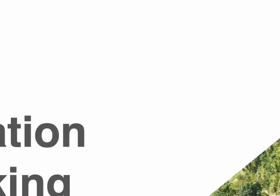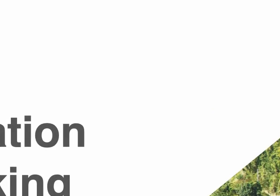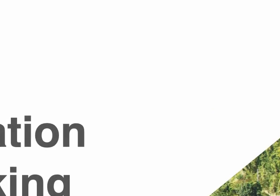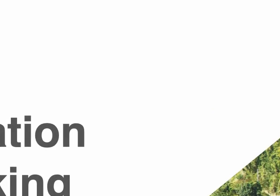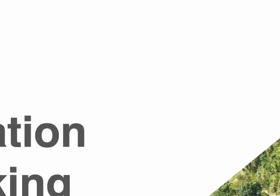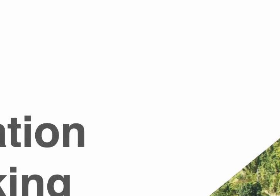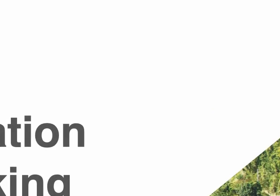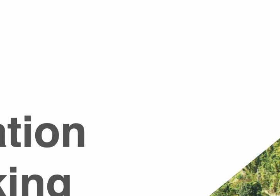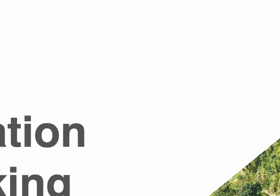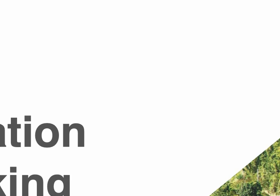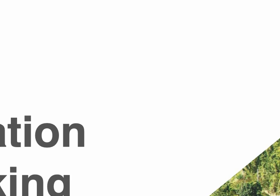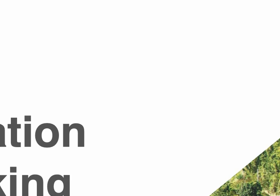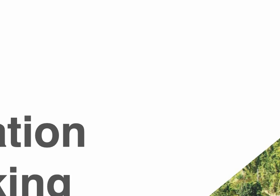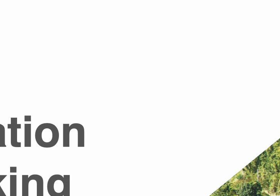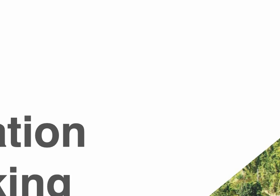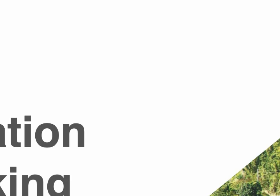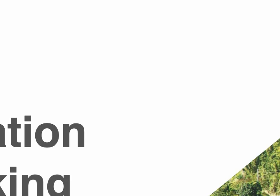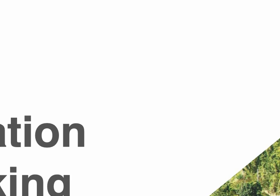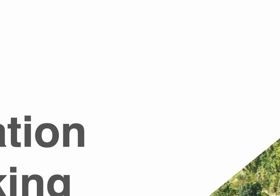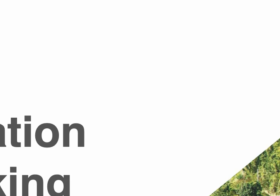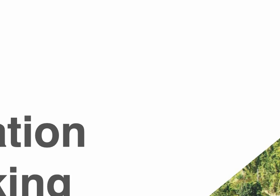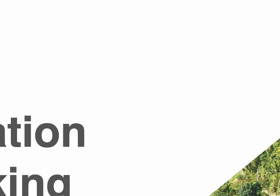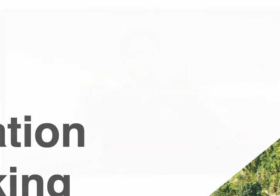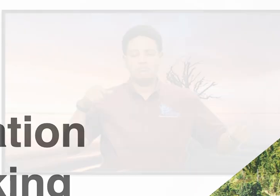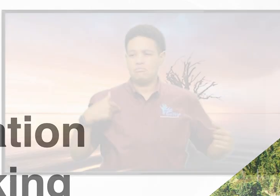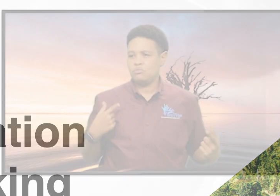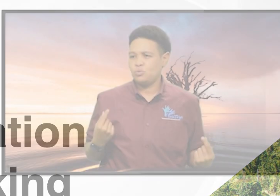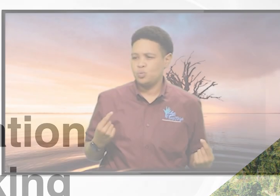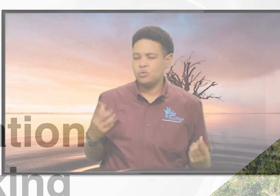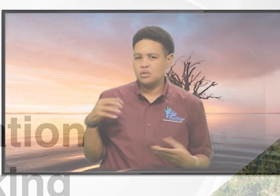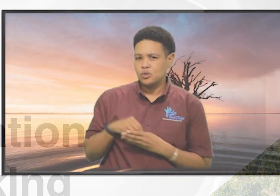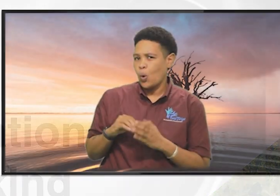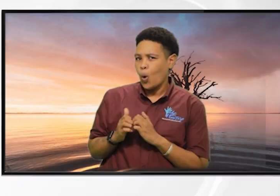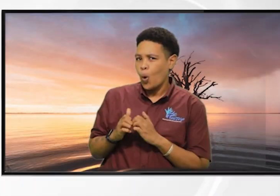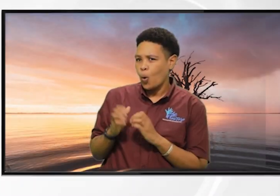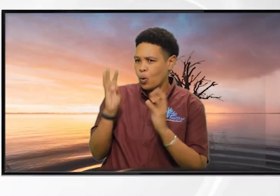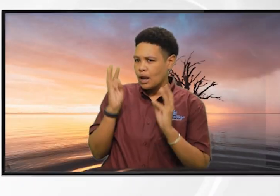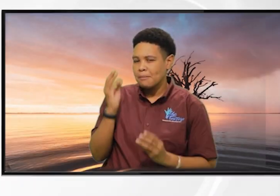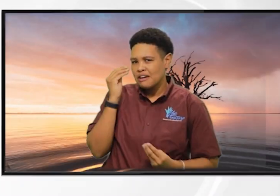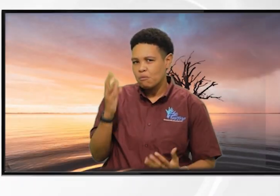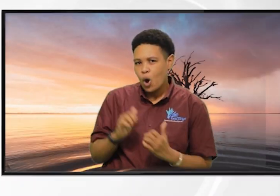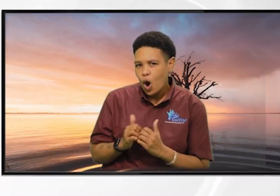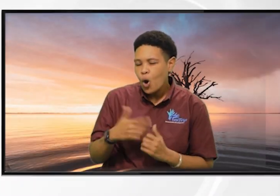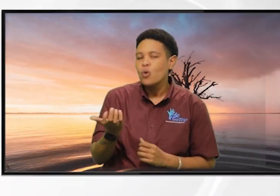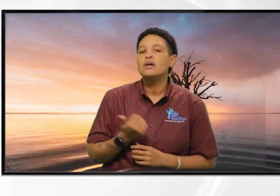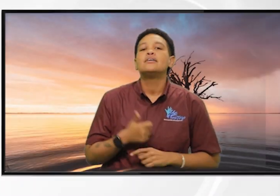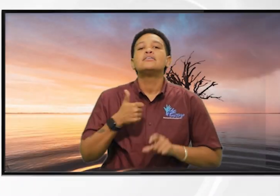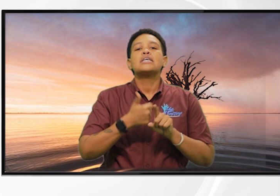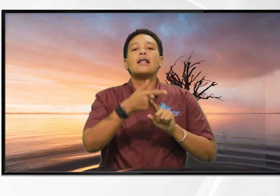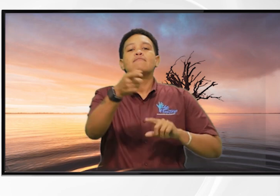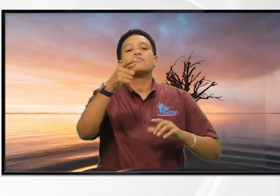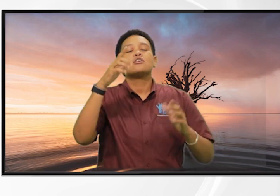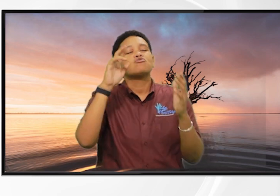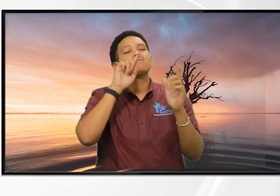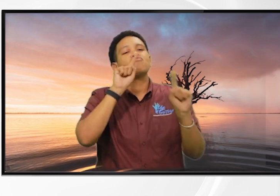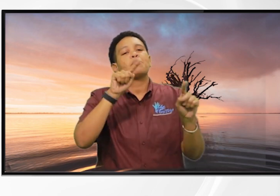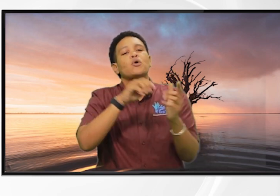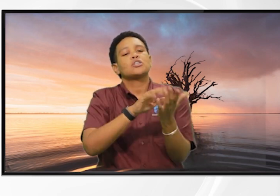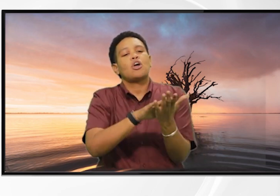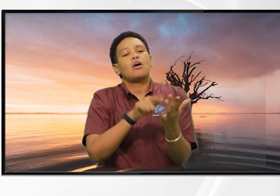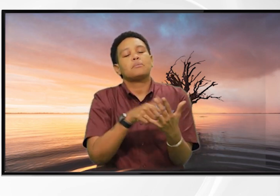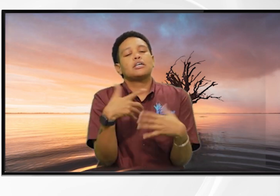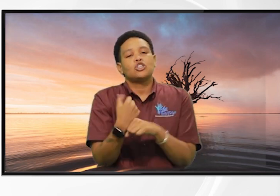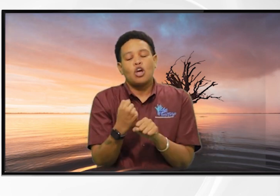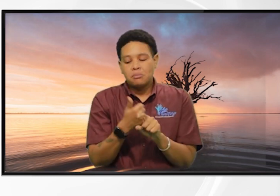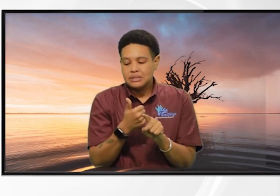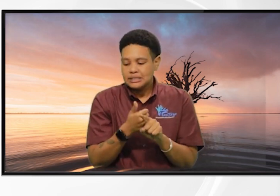Incorporating climate information in decision making. The report that this document summarizes, the